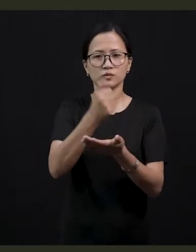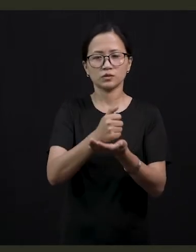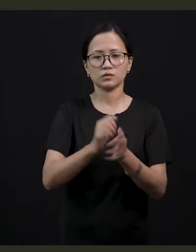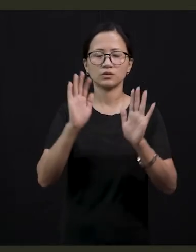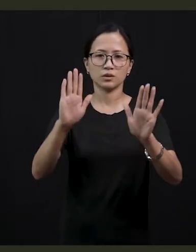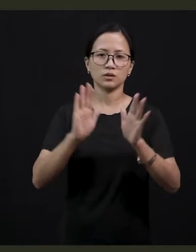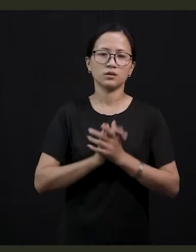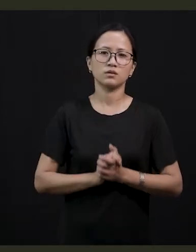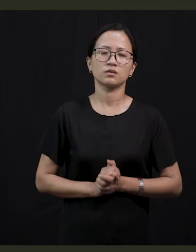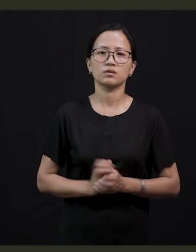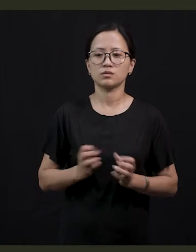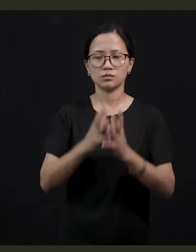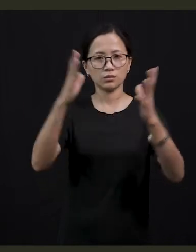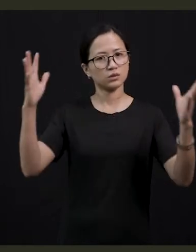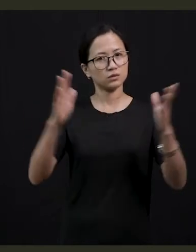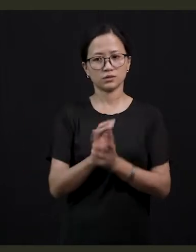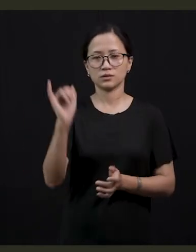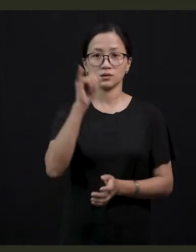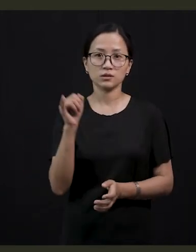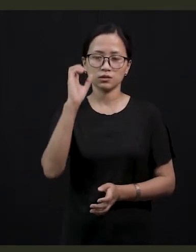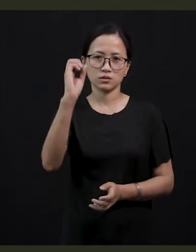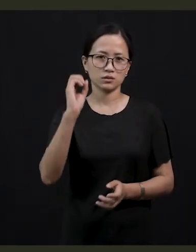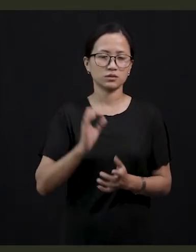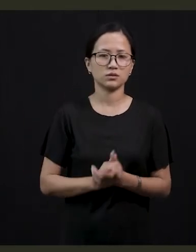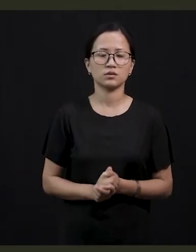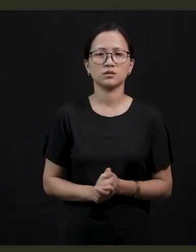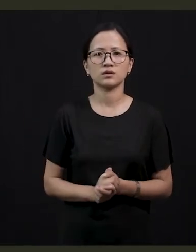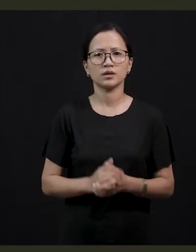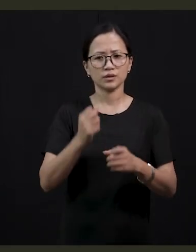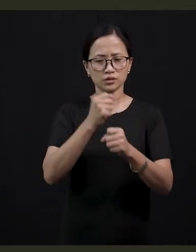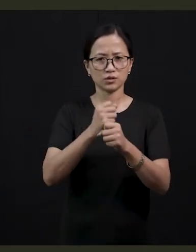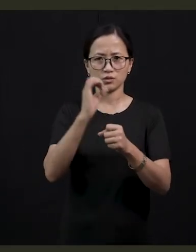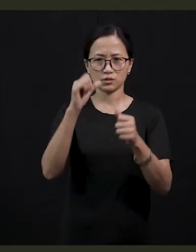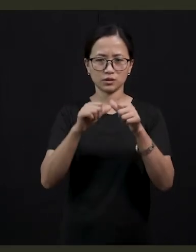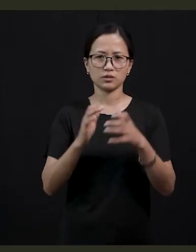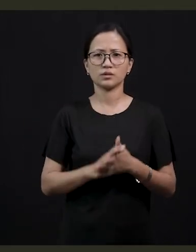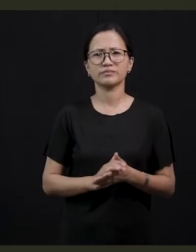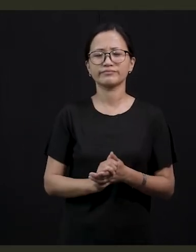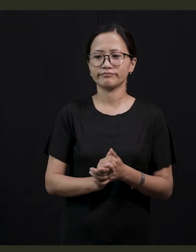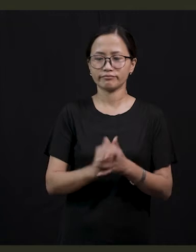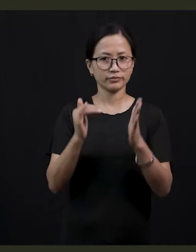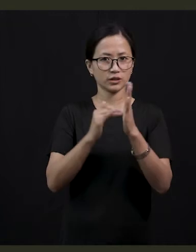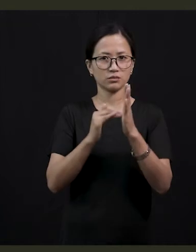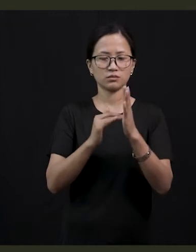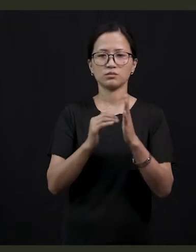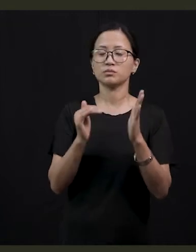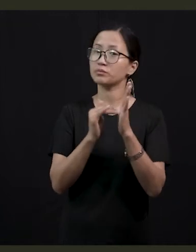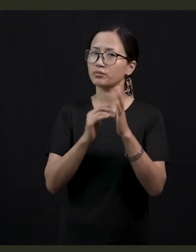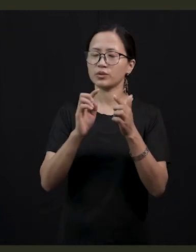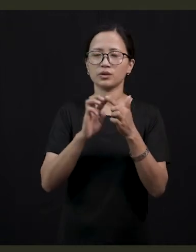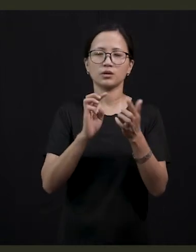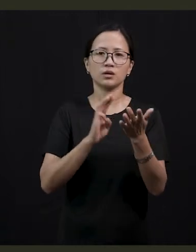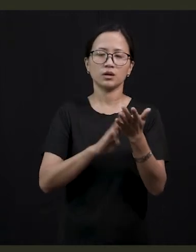have more than 60, but there is this Goa, Mizoram and Sikkim who do not have even 60 members.